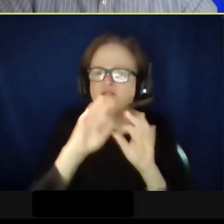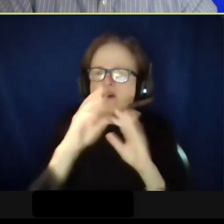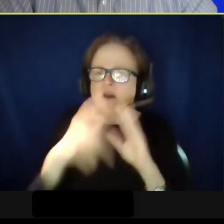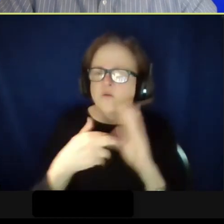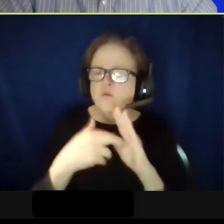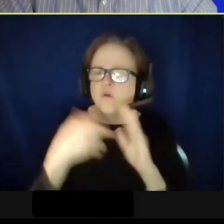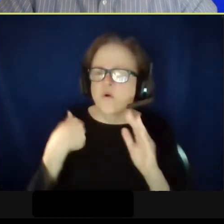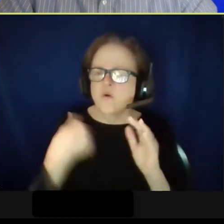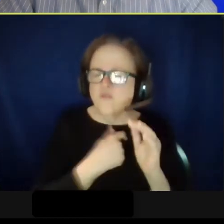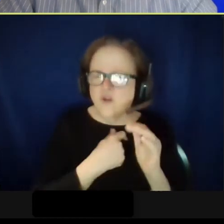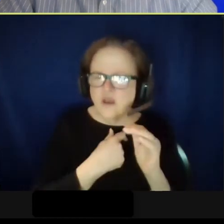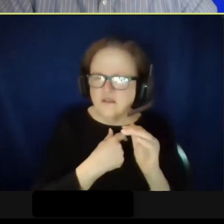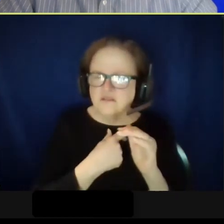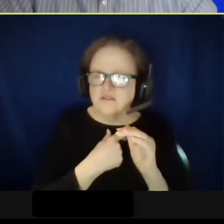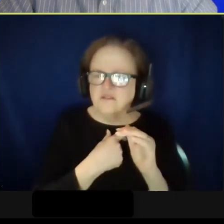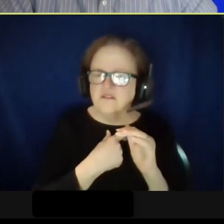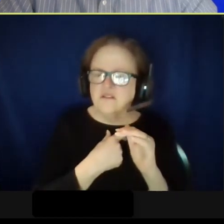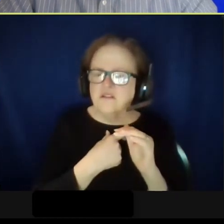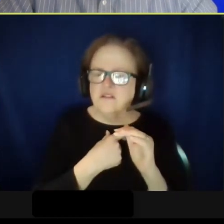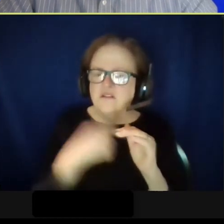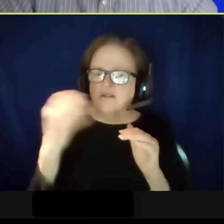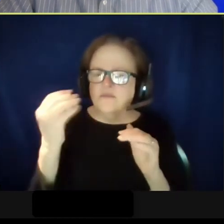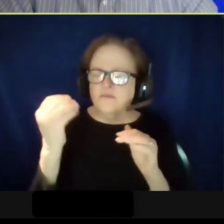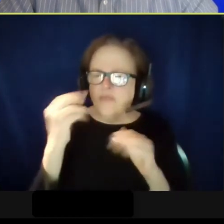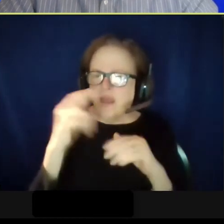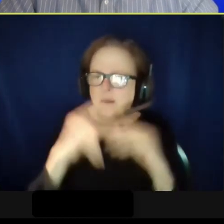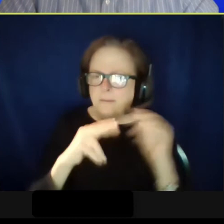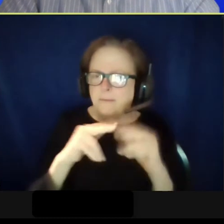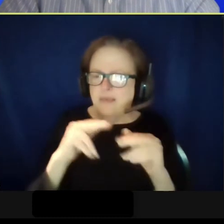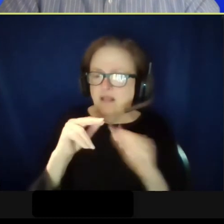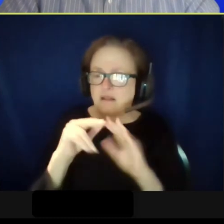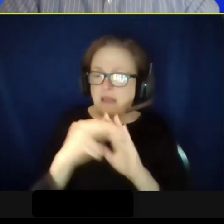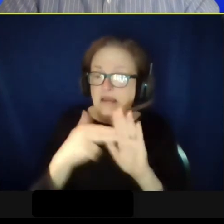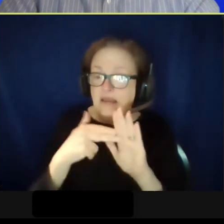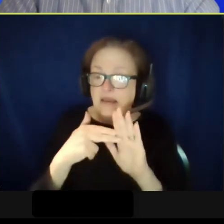perspective and ultimately building identity and determination.